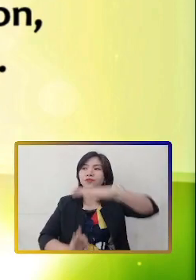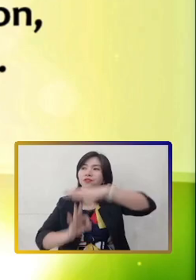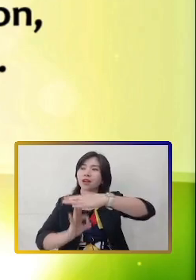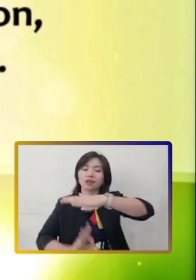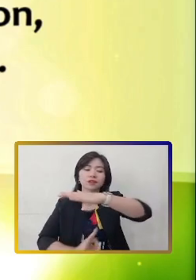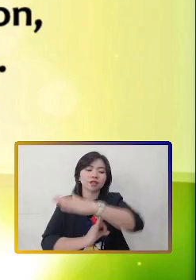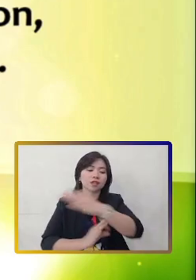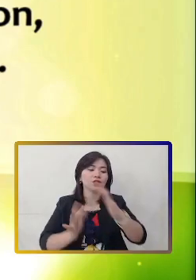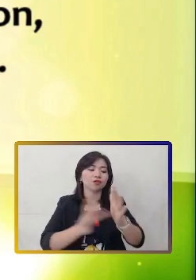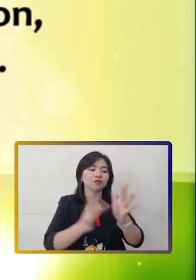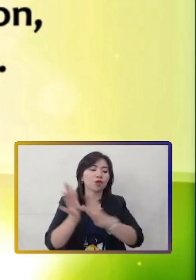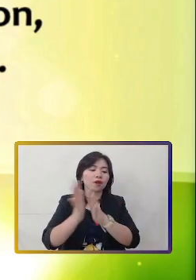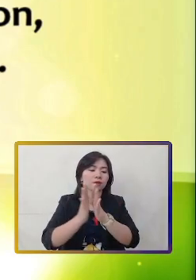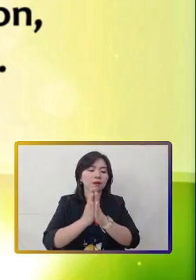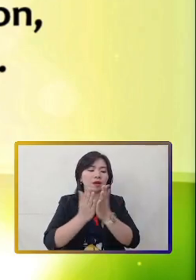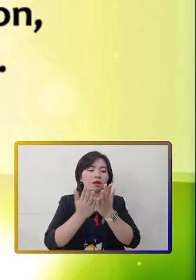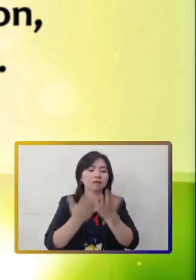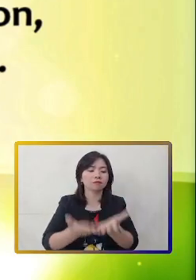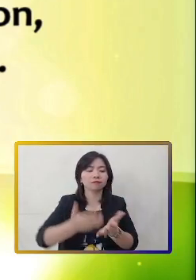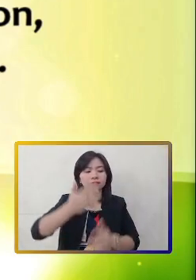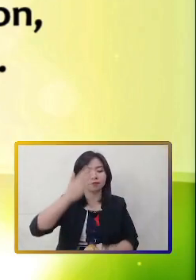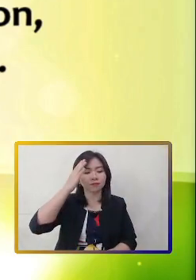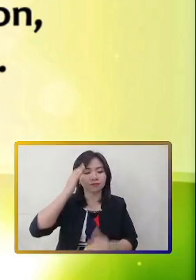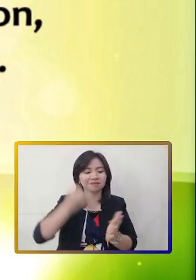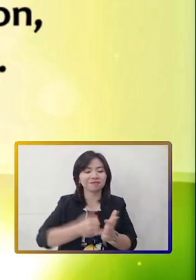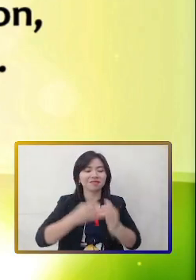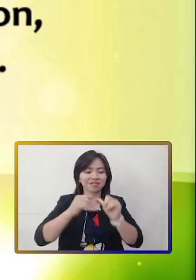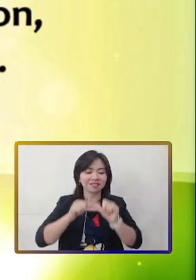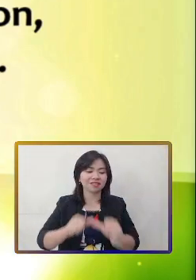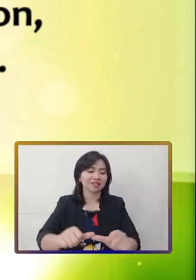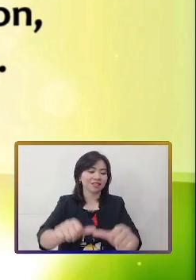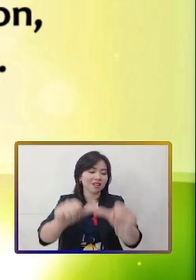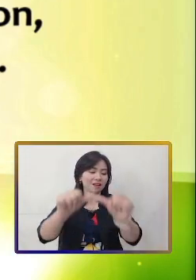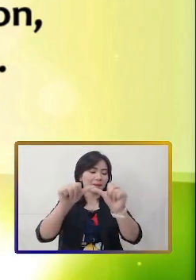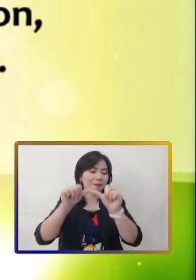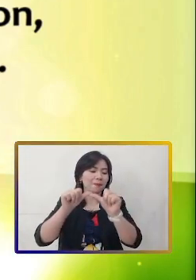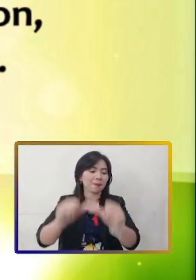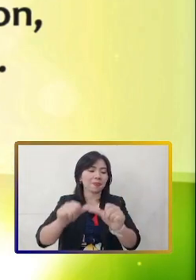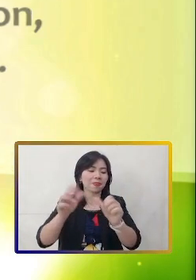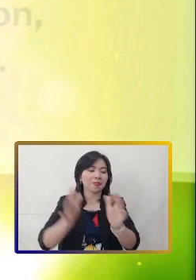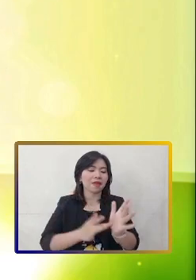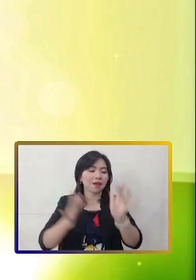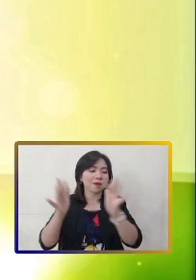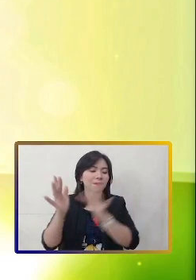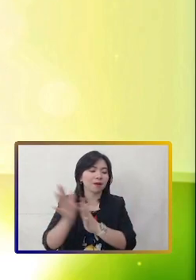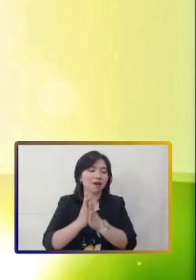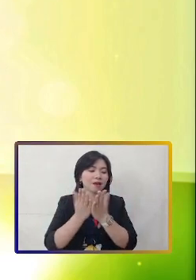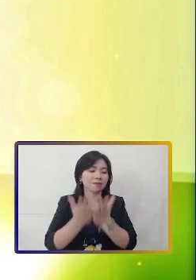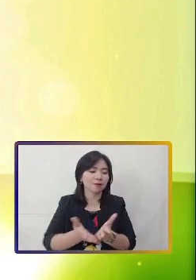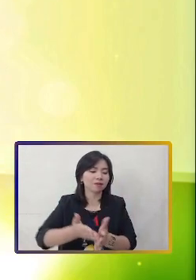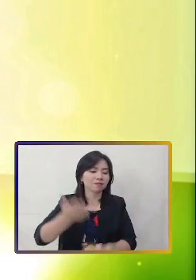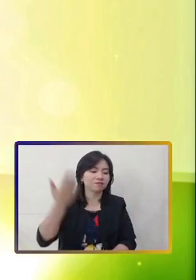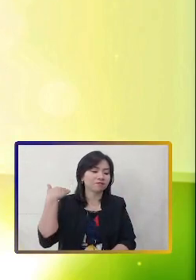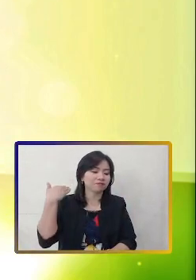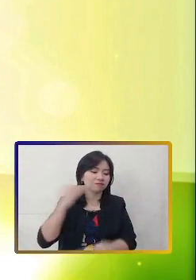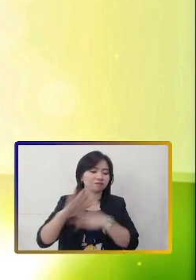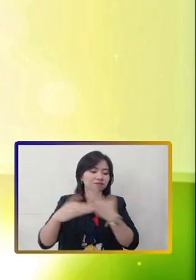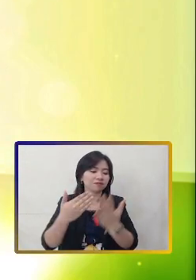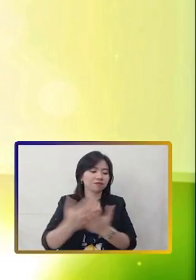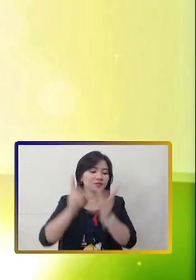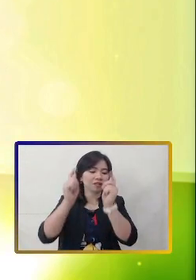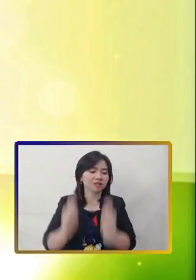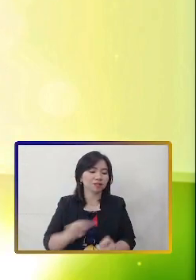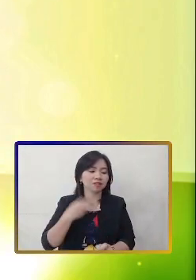firm foundation, for the Bible. Louder on the last, the Bible stands